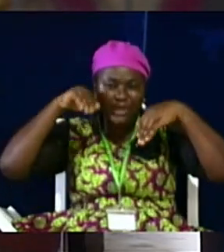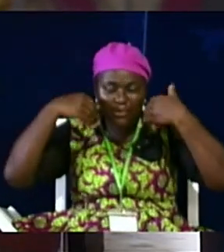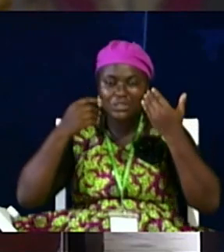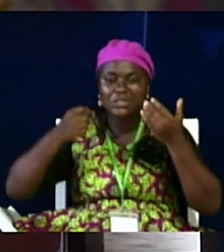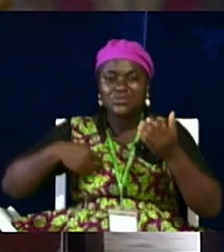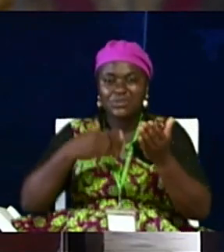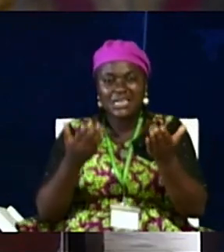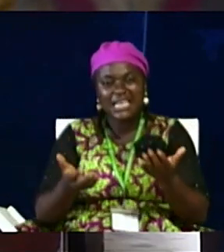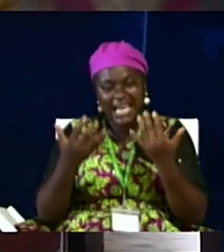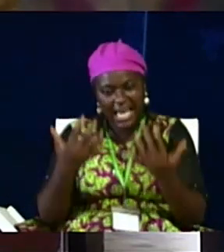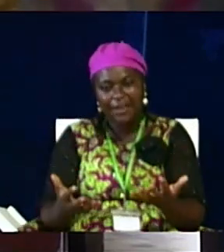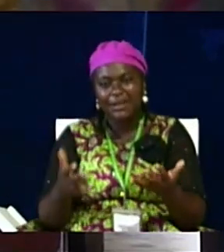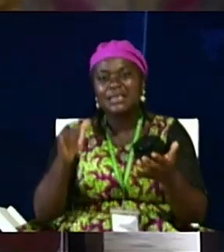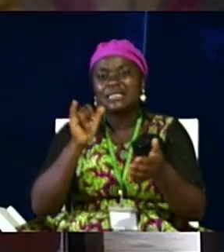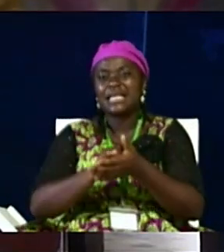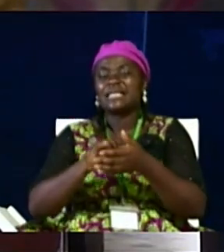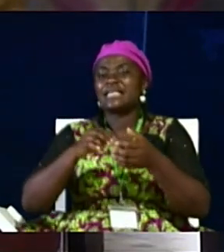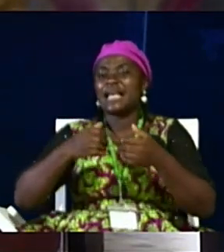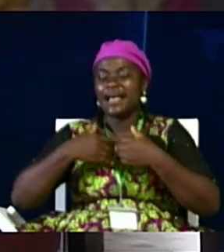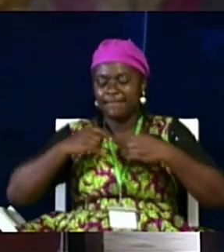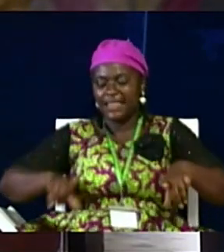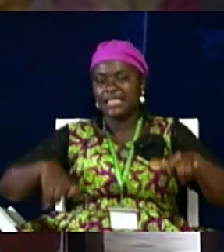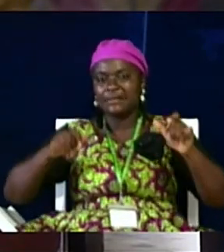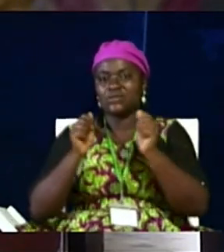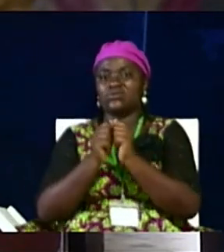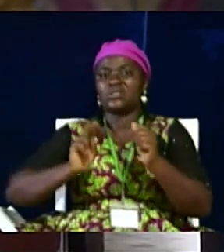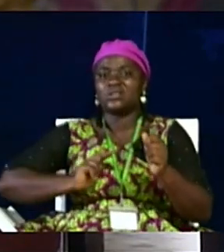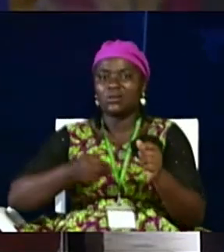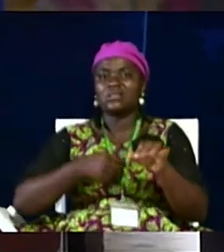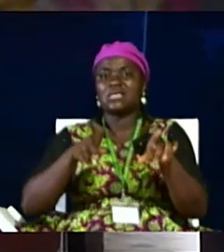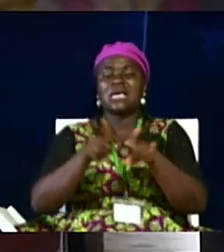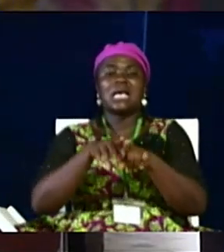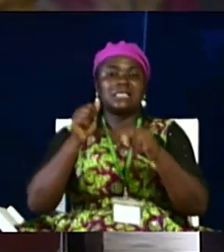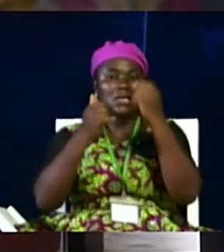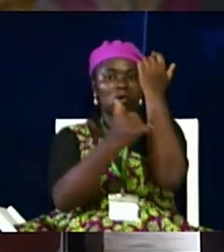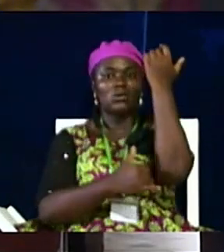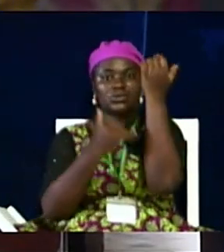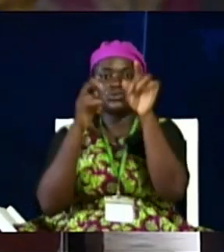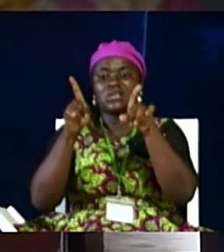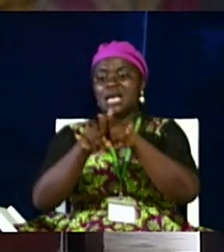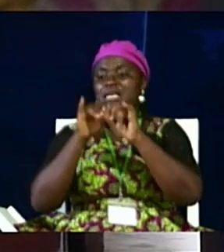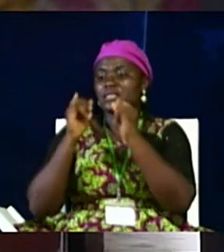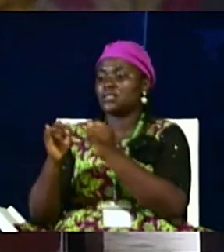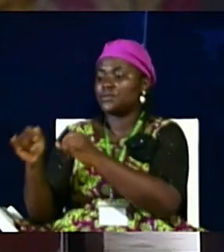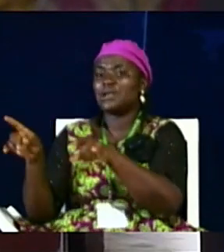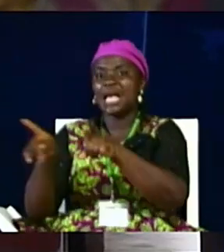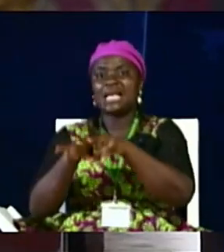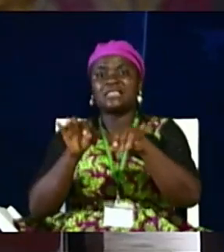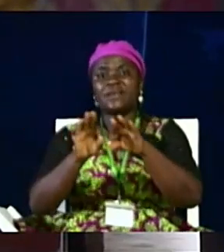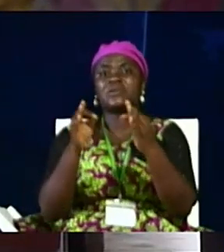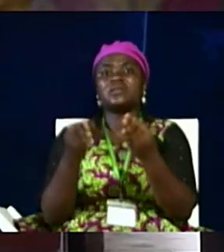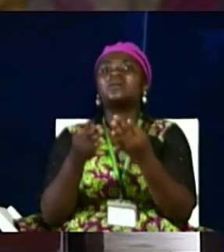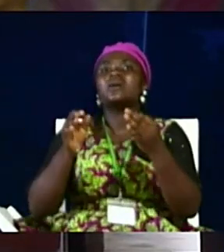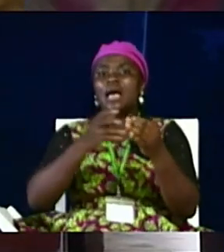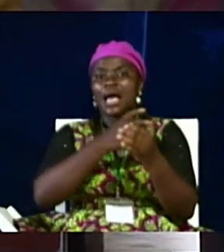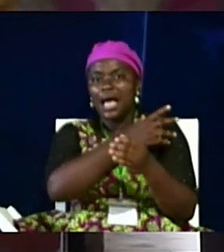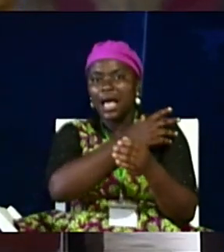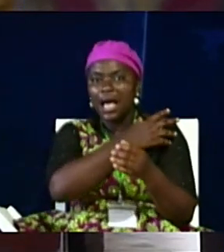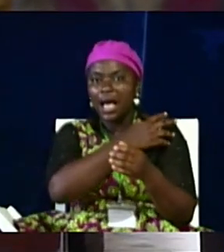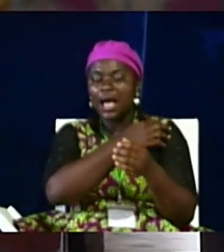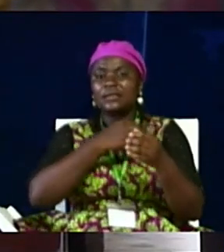to hibernate with us as a country, as individuals, as families, and that have